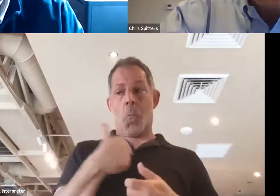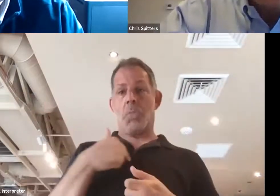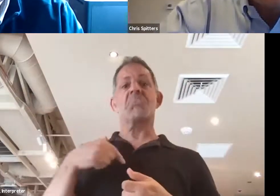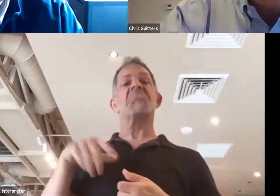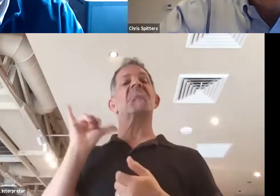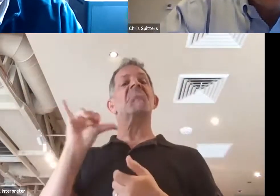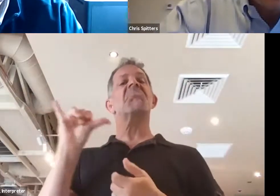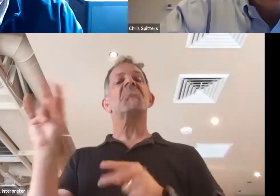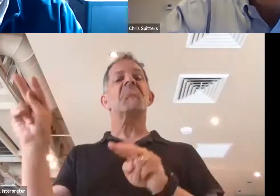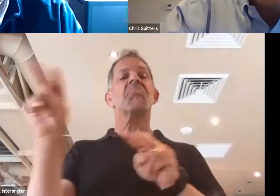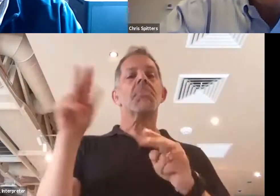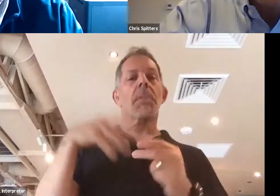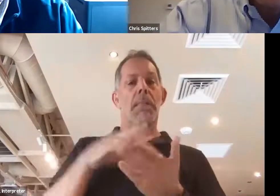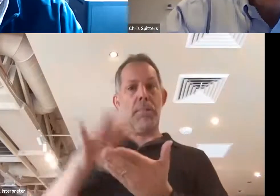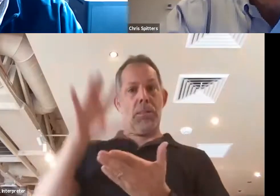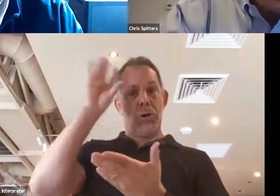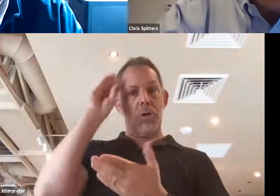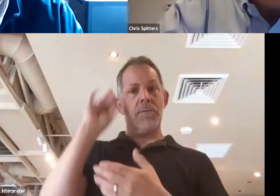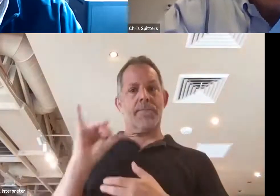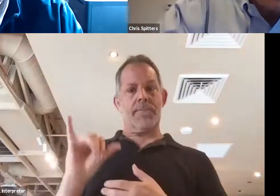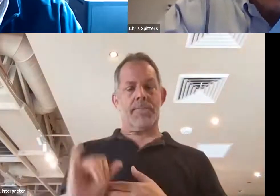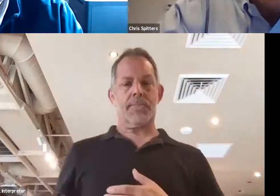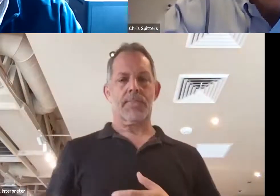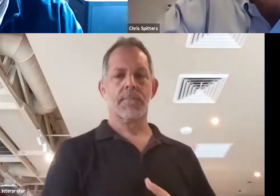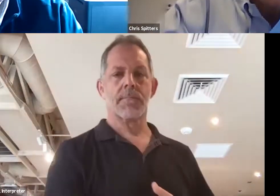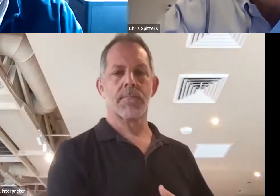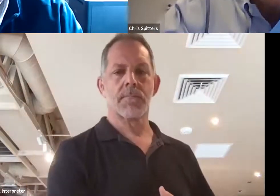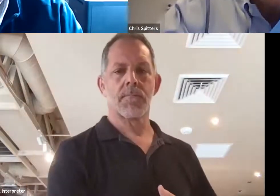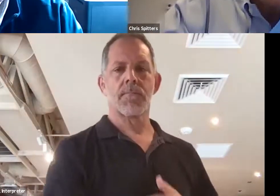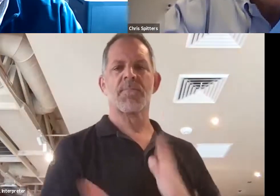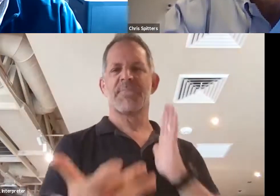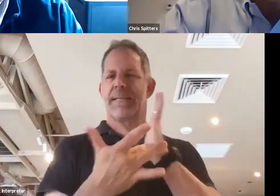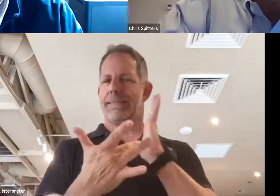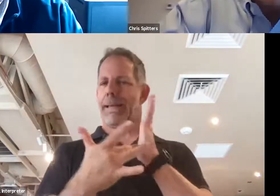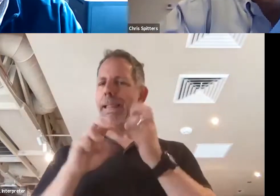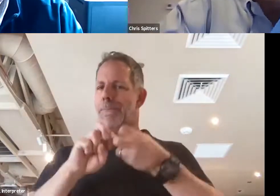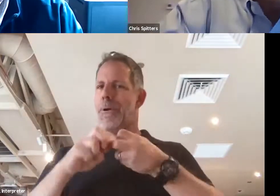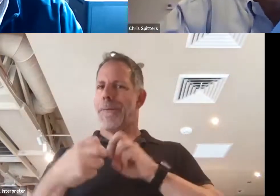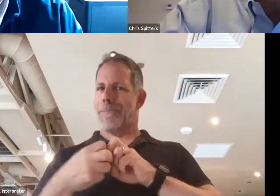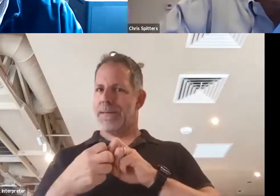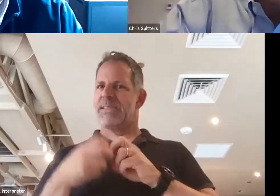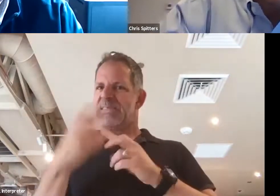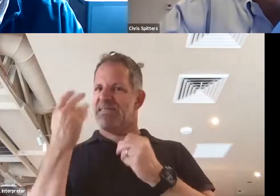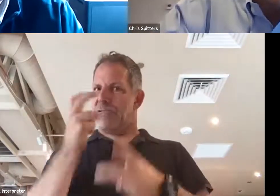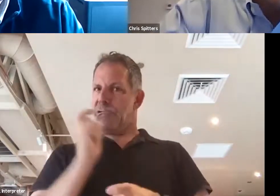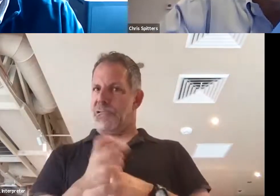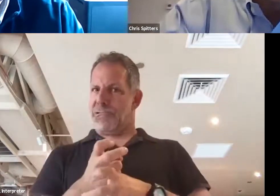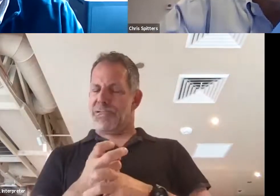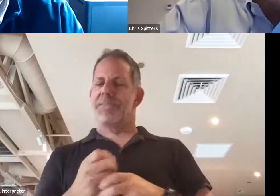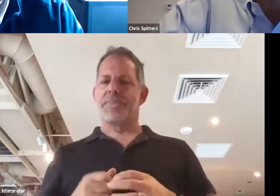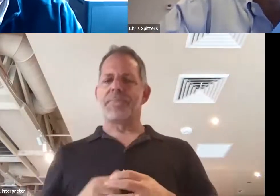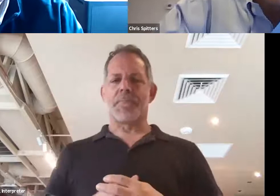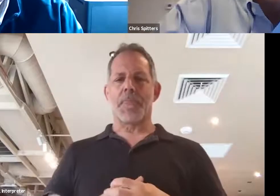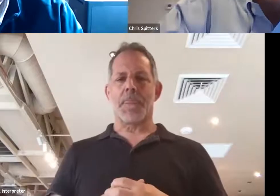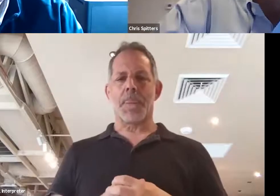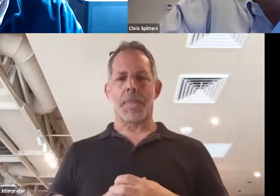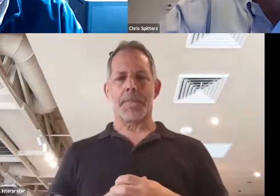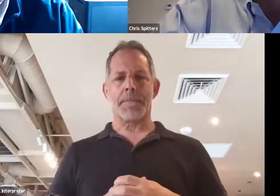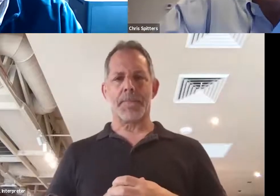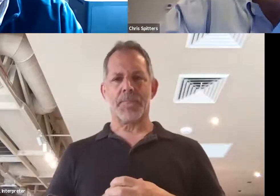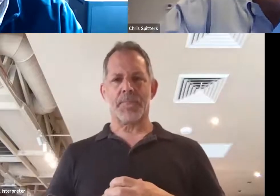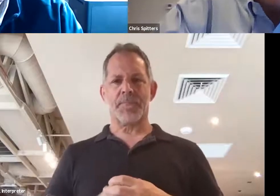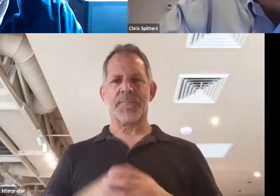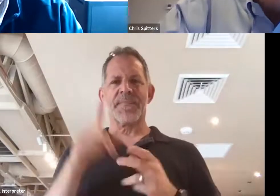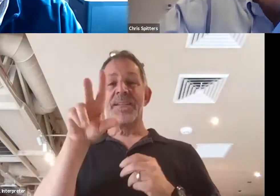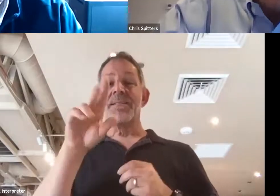is that we're in the medium range of risk that's set up in the framework by